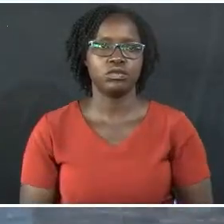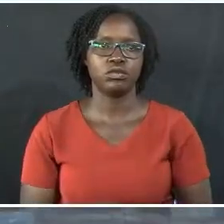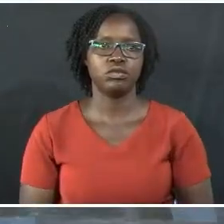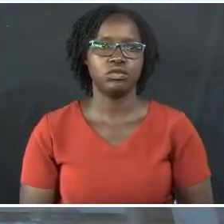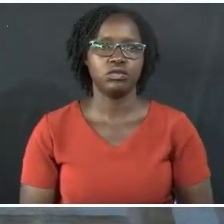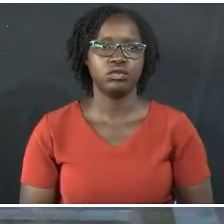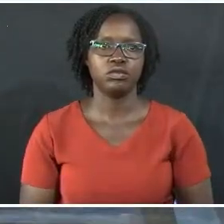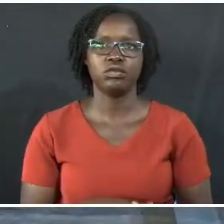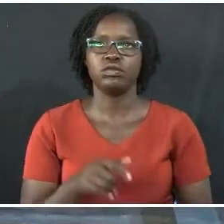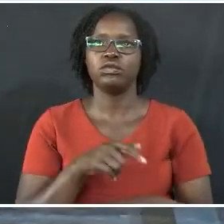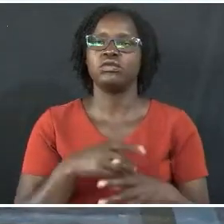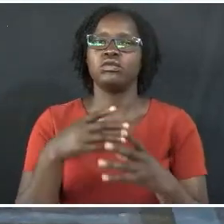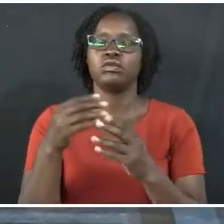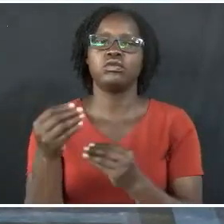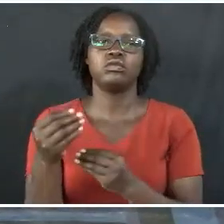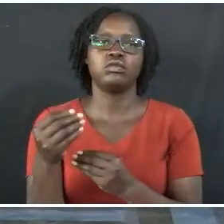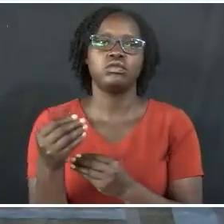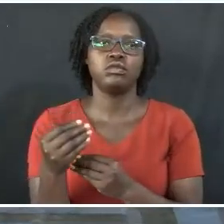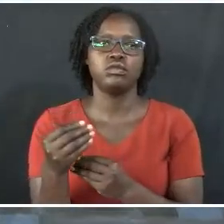When they were taken,